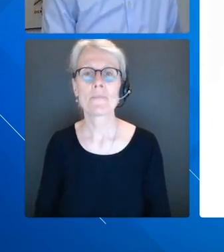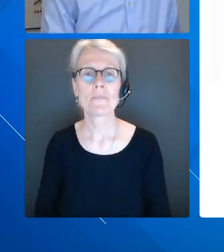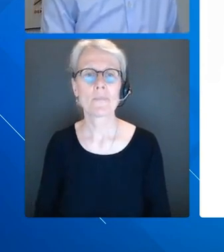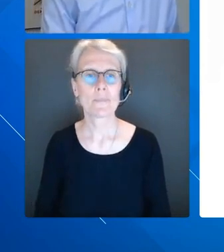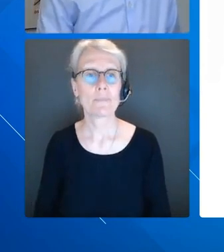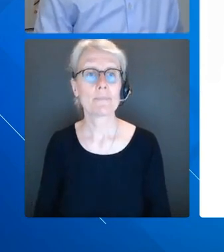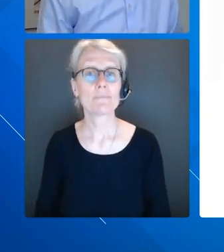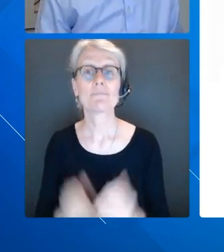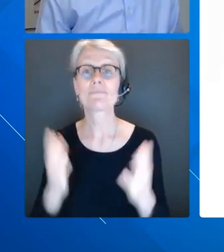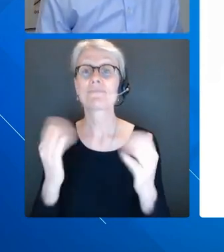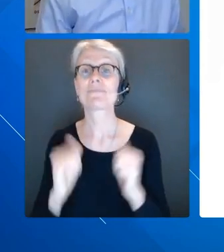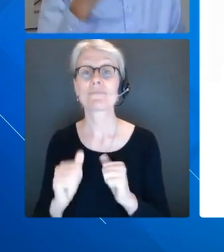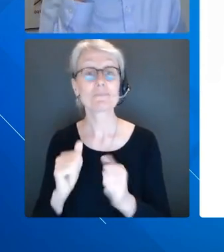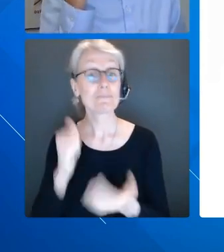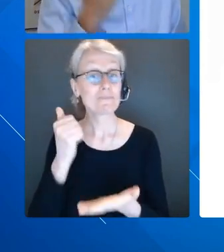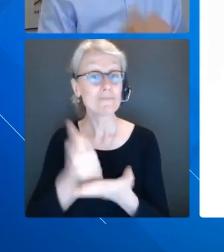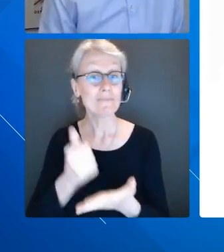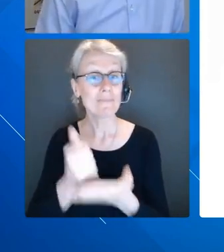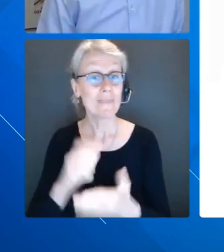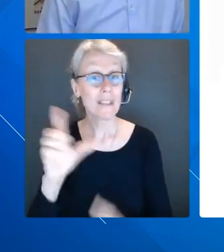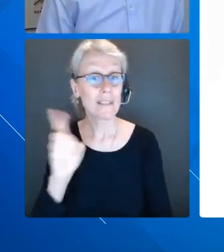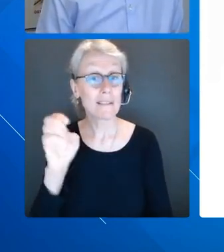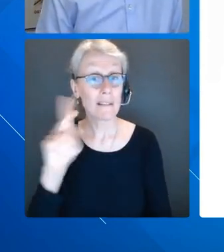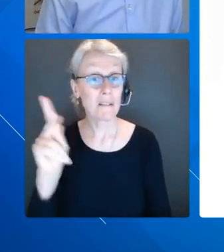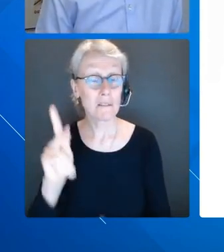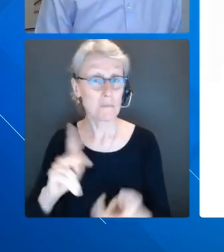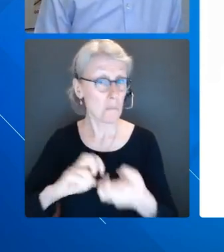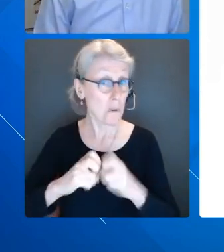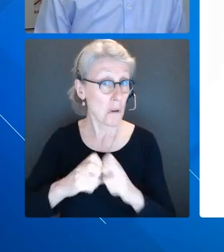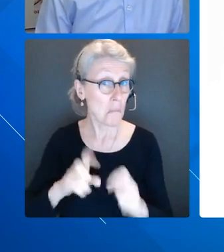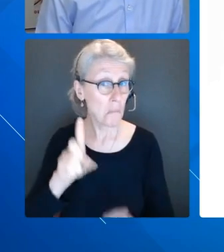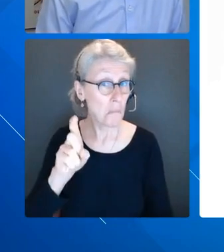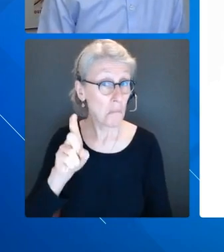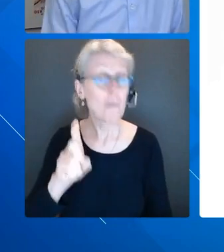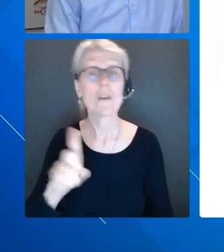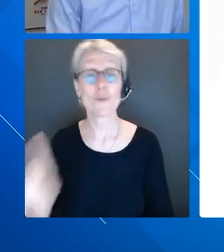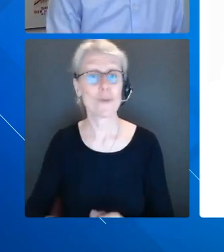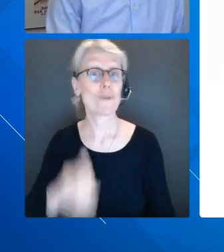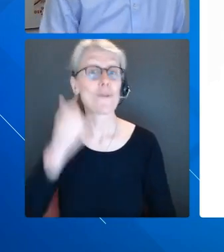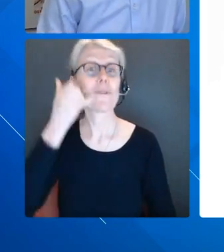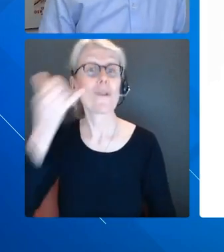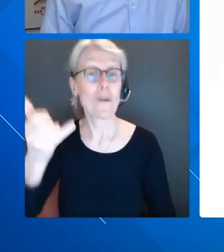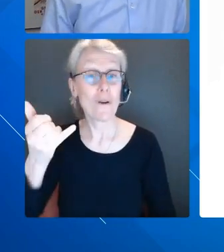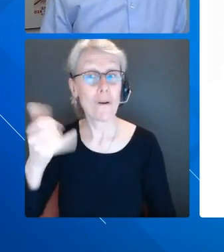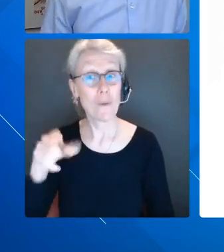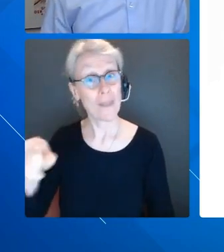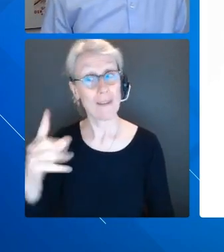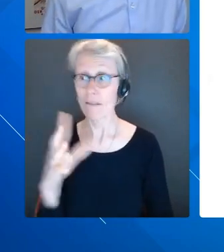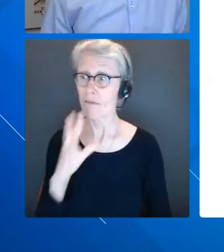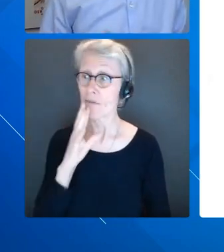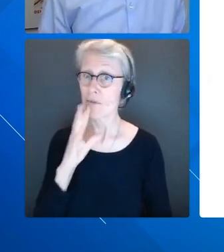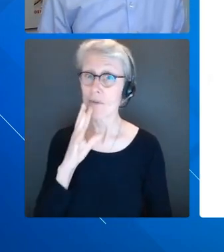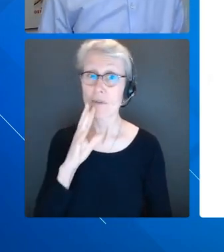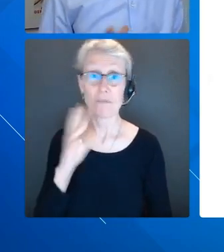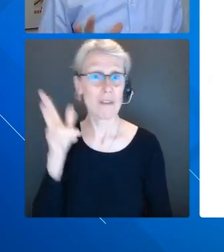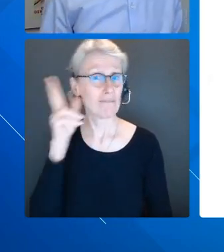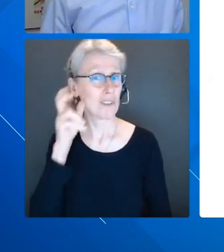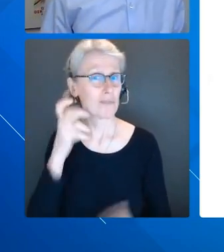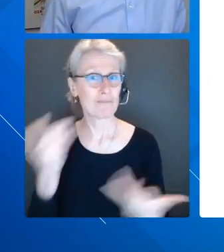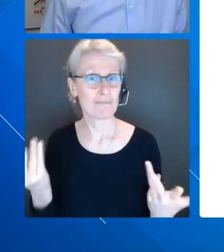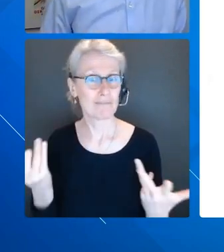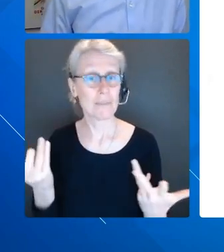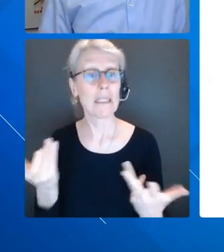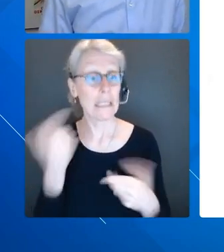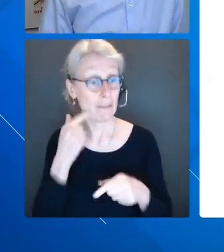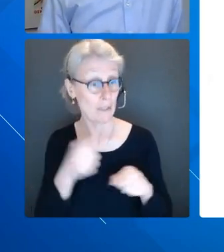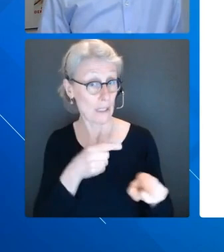The help desk. Have a problem? No problem. Pick up the phone, give us a call. What if I can't hear? Phone is fine for users who can